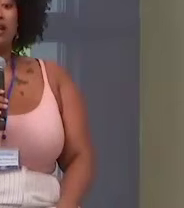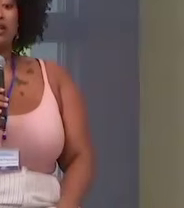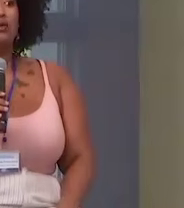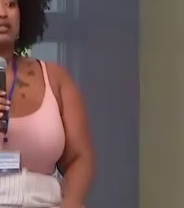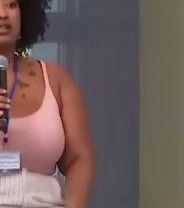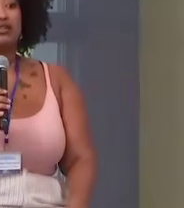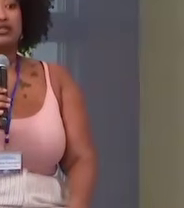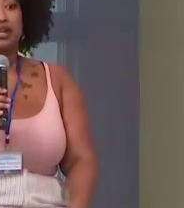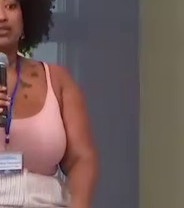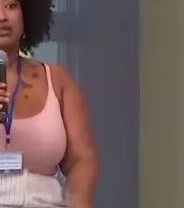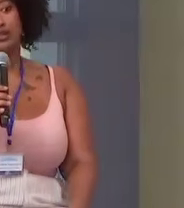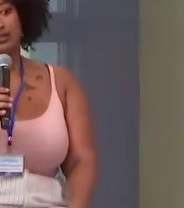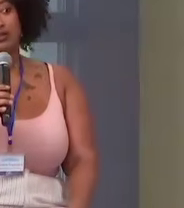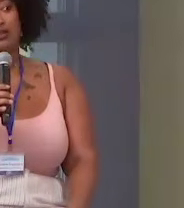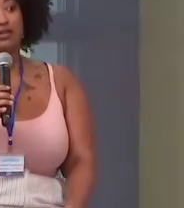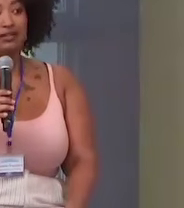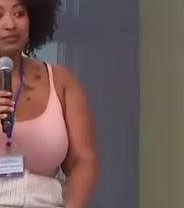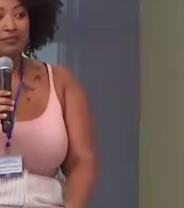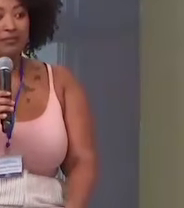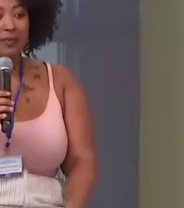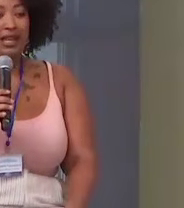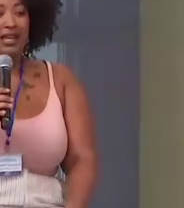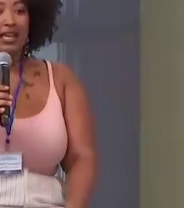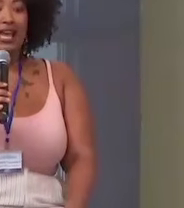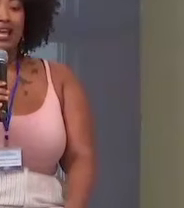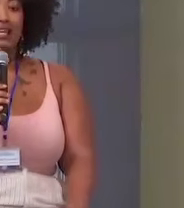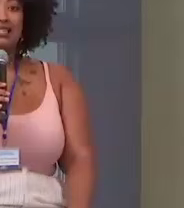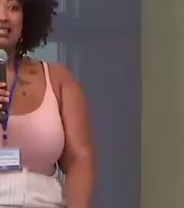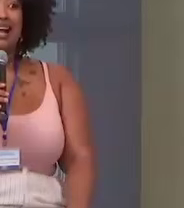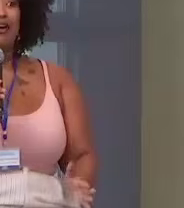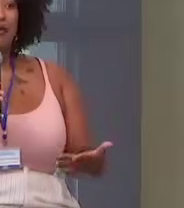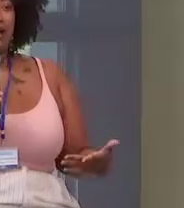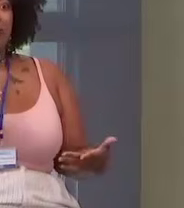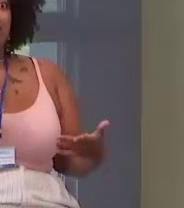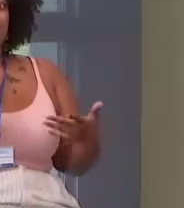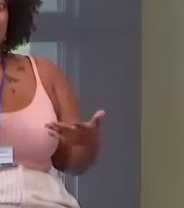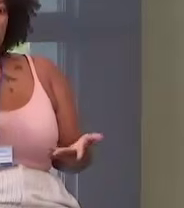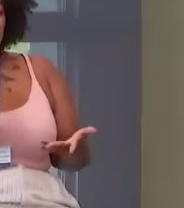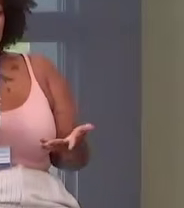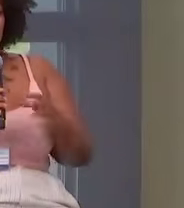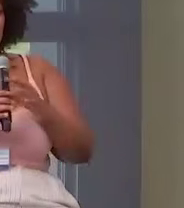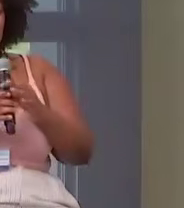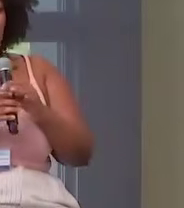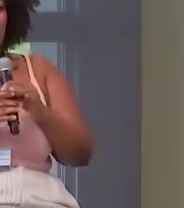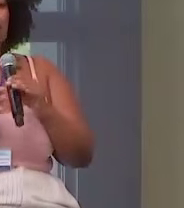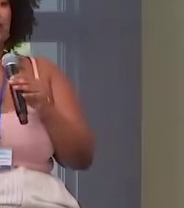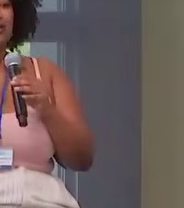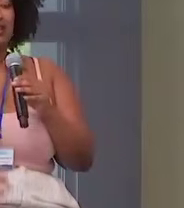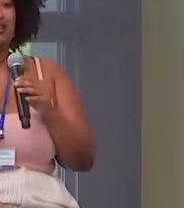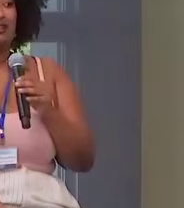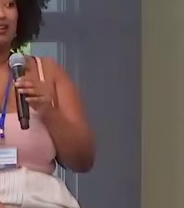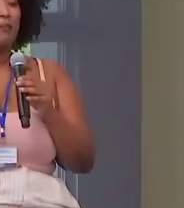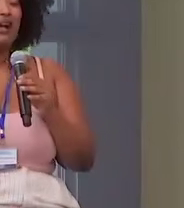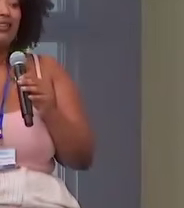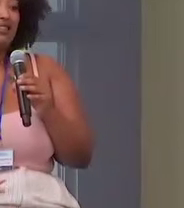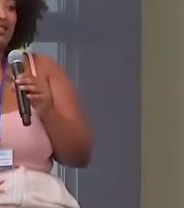where no one's going to understand what you're going through if you don't tell them. And now I'm in a different position to where I do